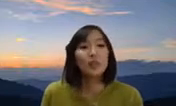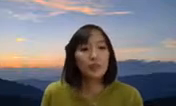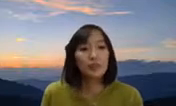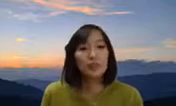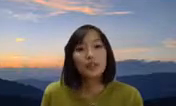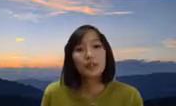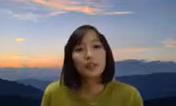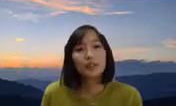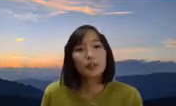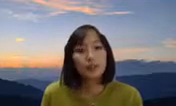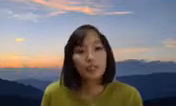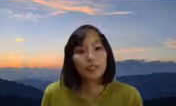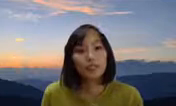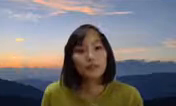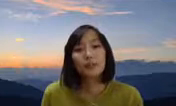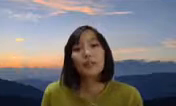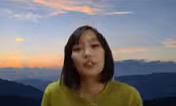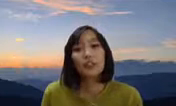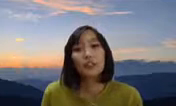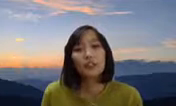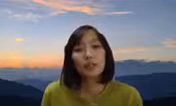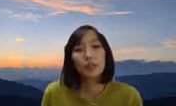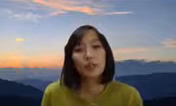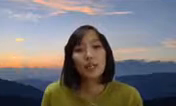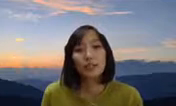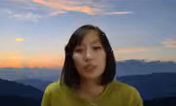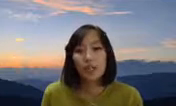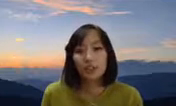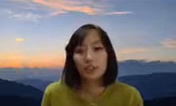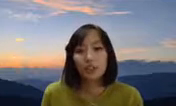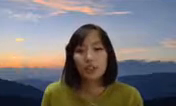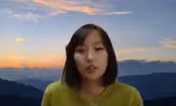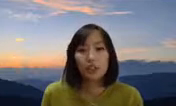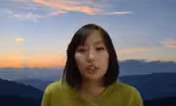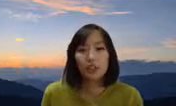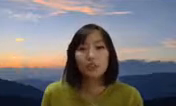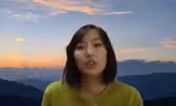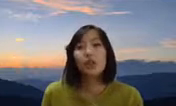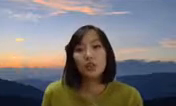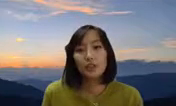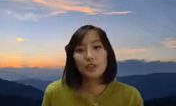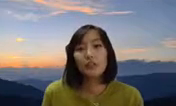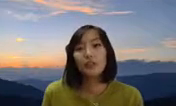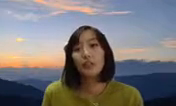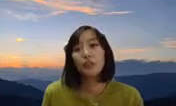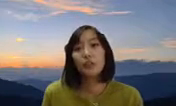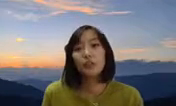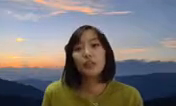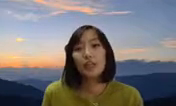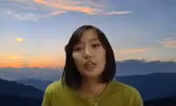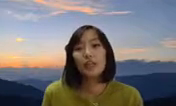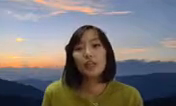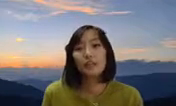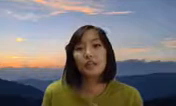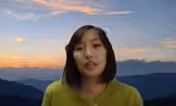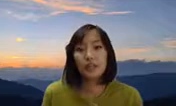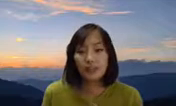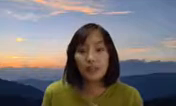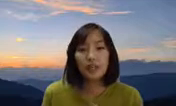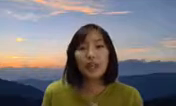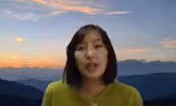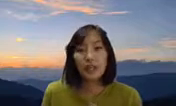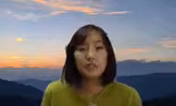Rosanna Wilbur, Senior Coordinator, Digital Inclusion at International Telecommunication Union, who will share about